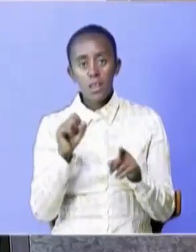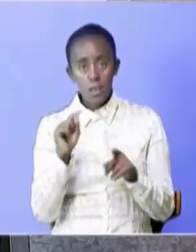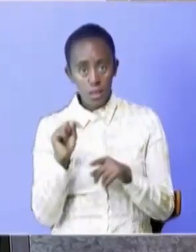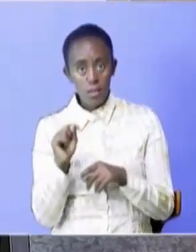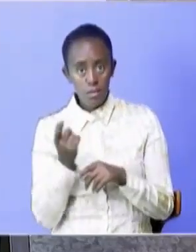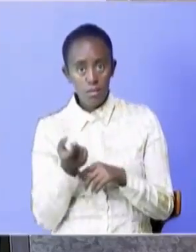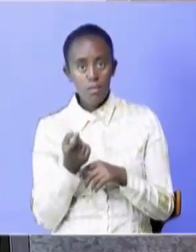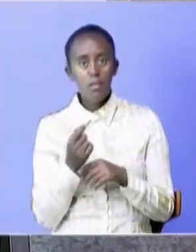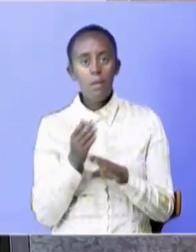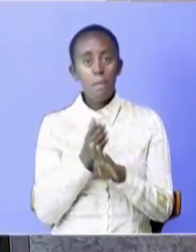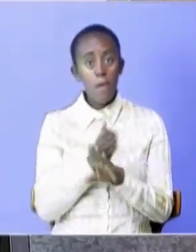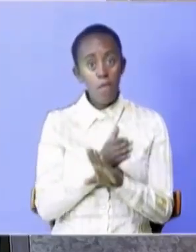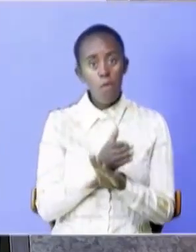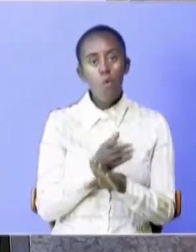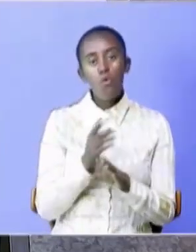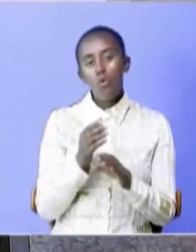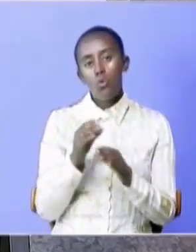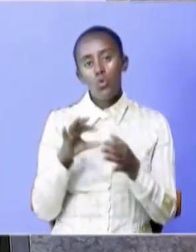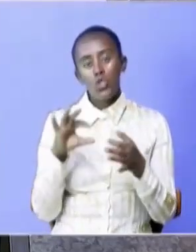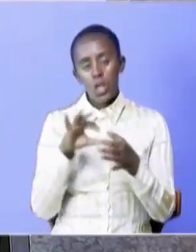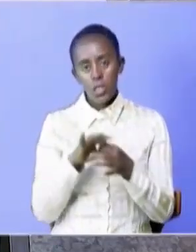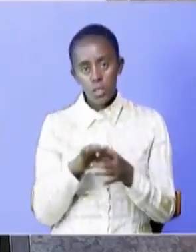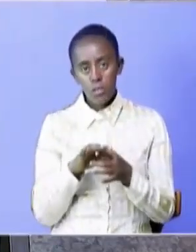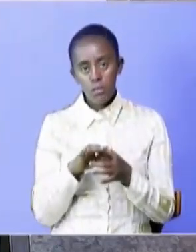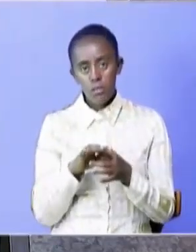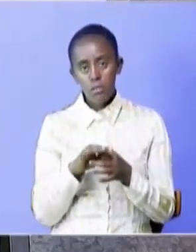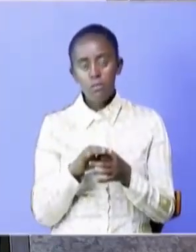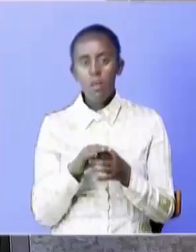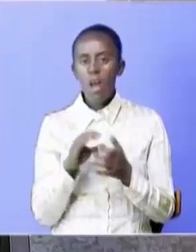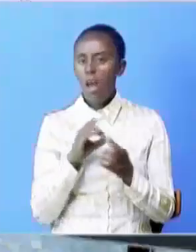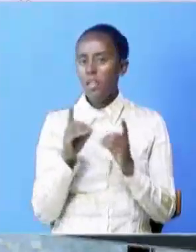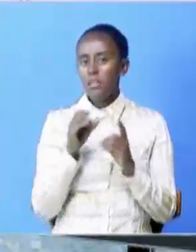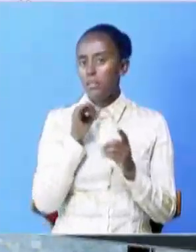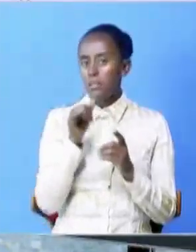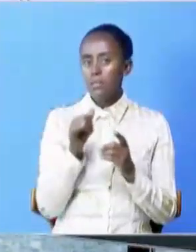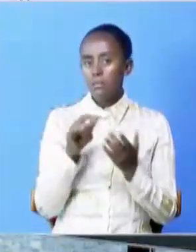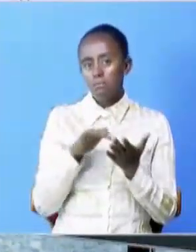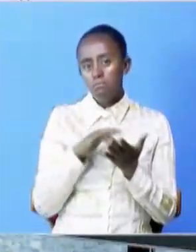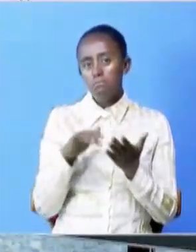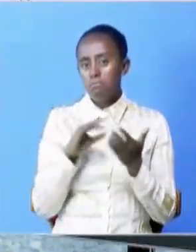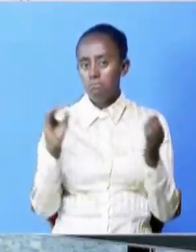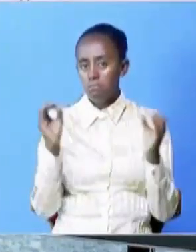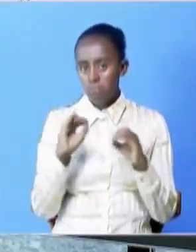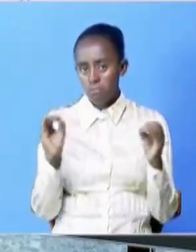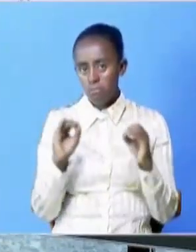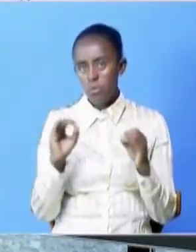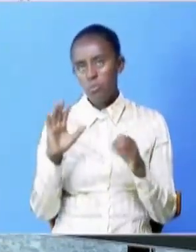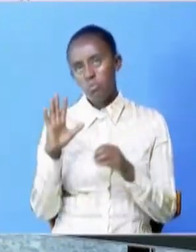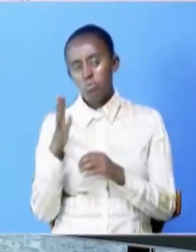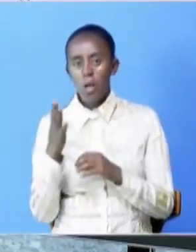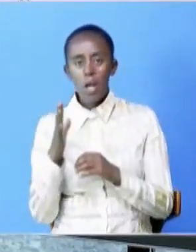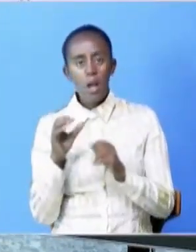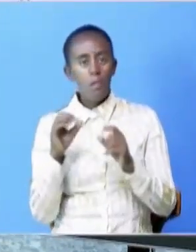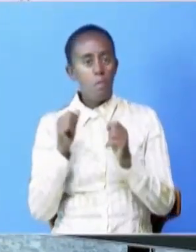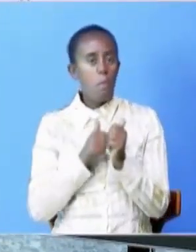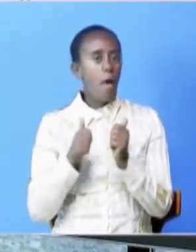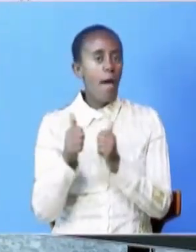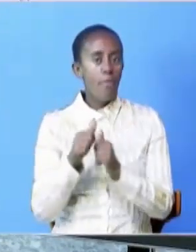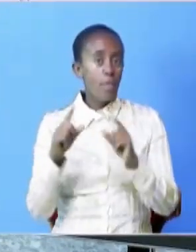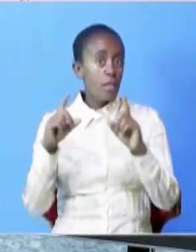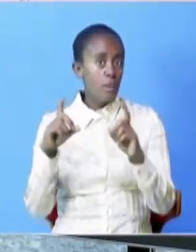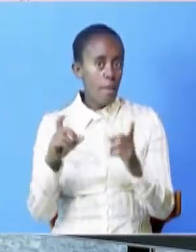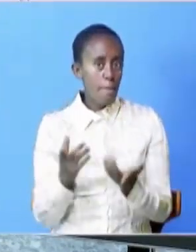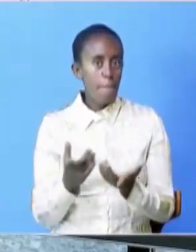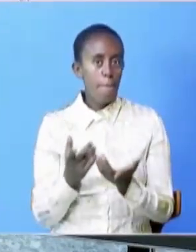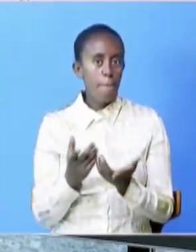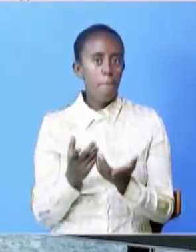be before the conjunctions. So I didn't study, so I might not pass the exam. So this is